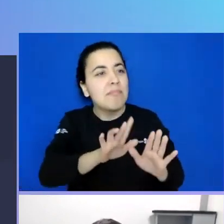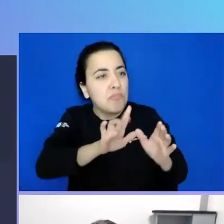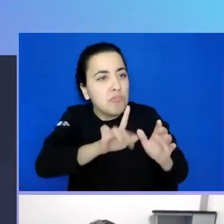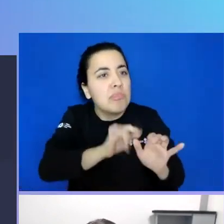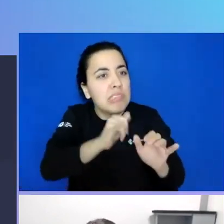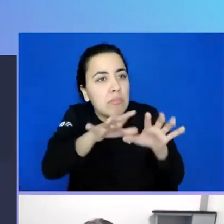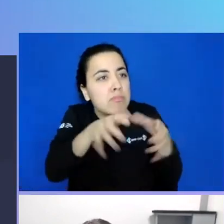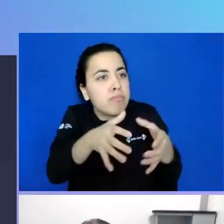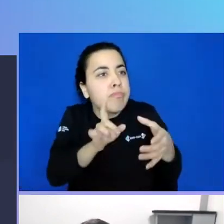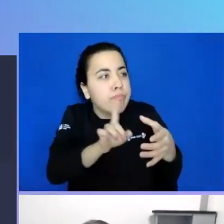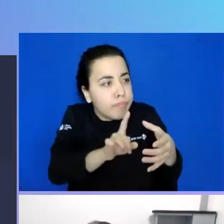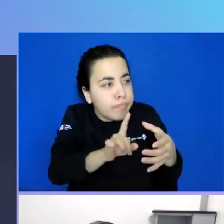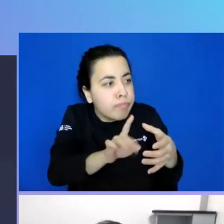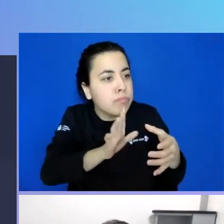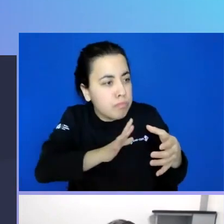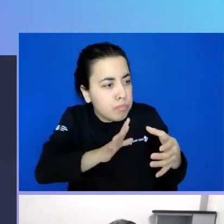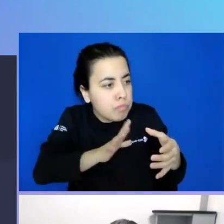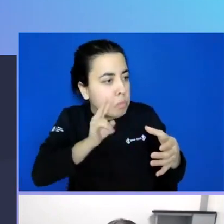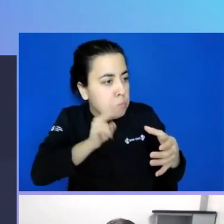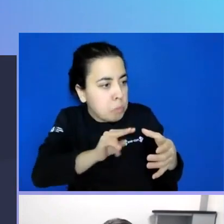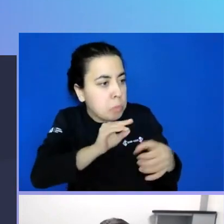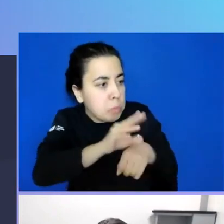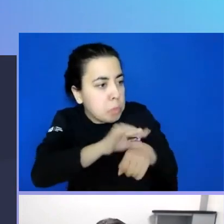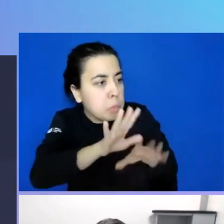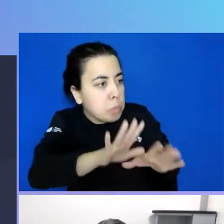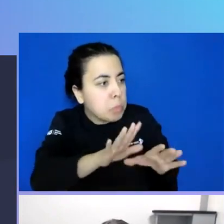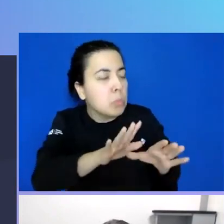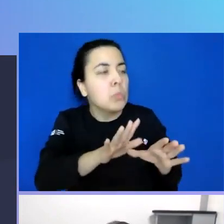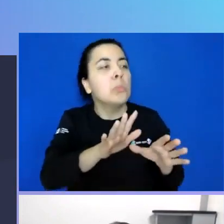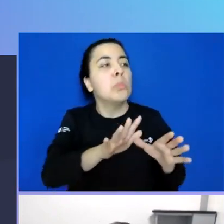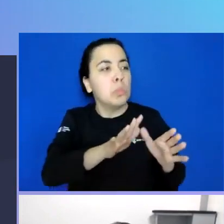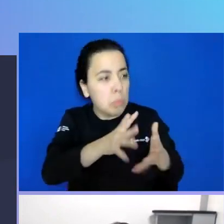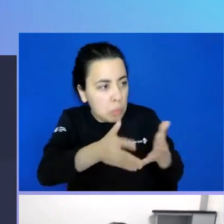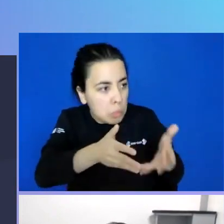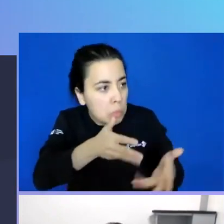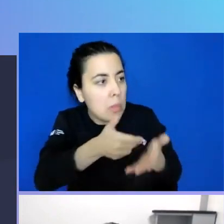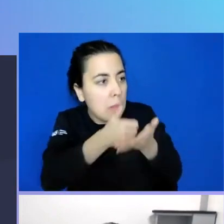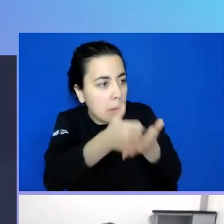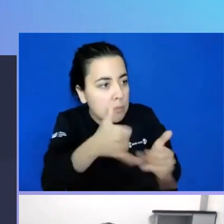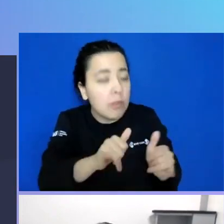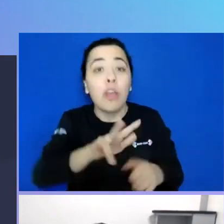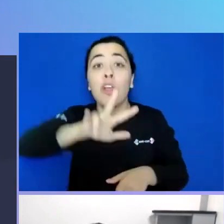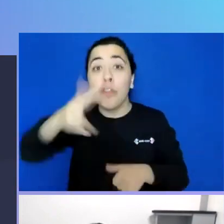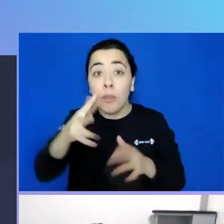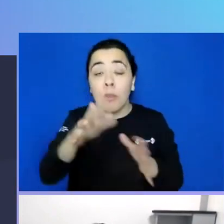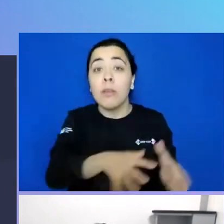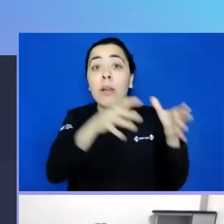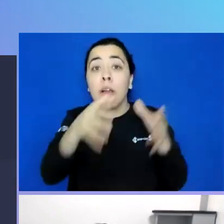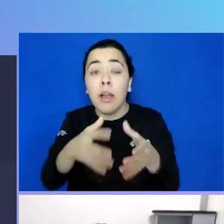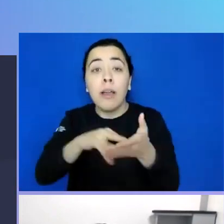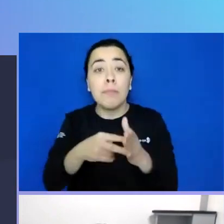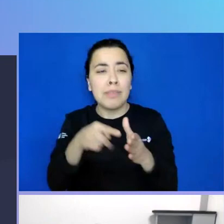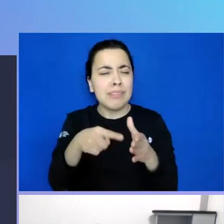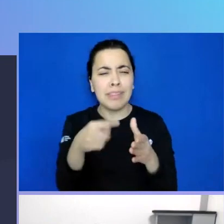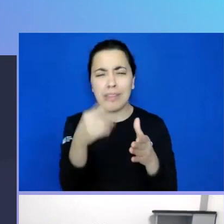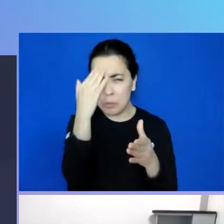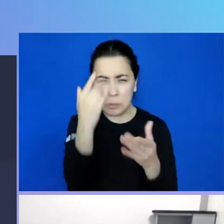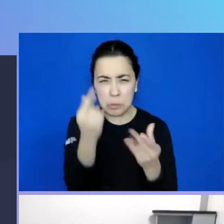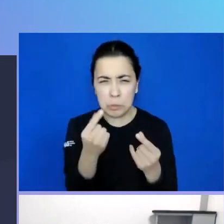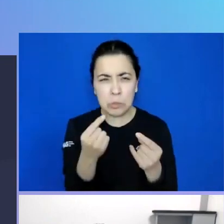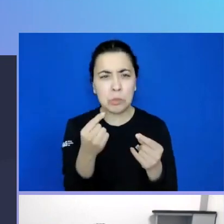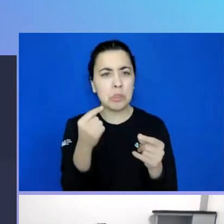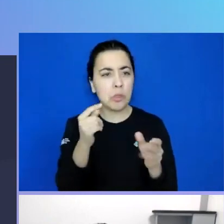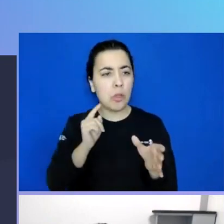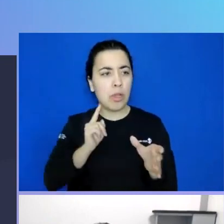to be the safety net. And that's a really great place, watching people succeed with the tools that you've helped